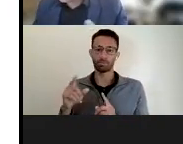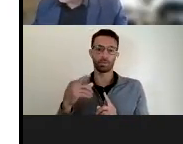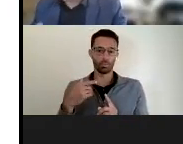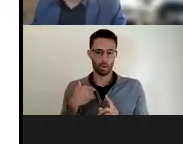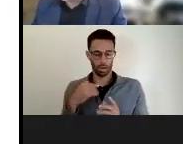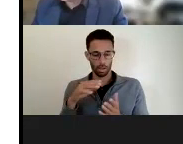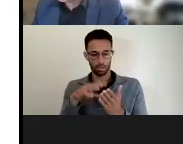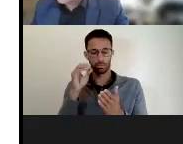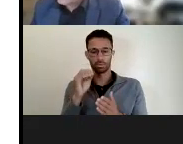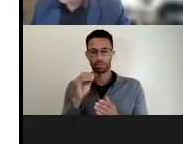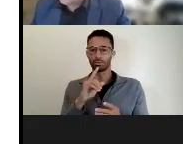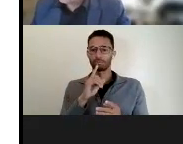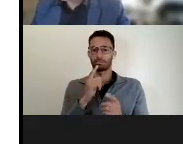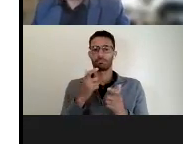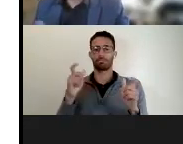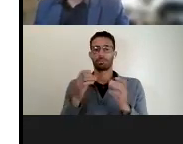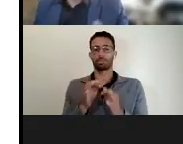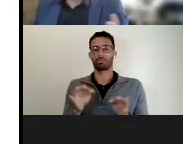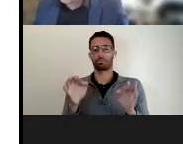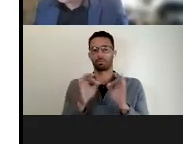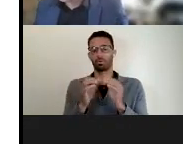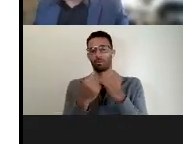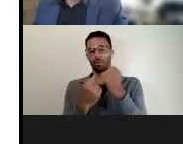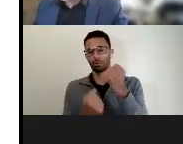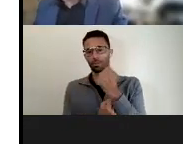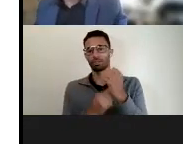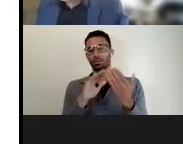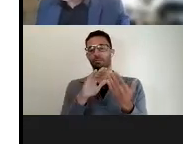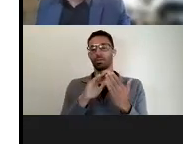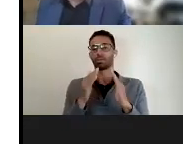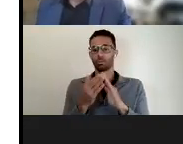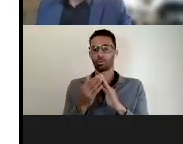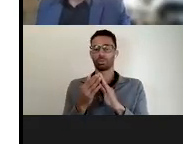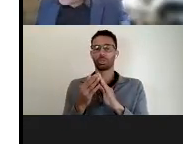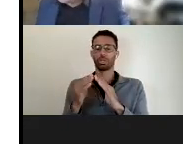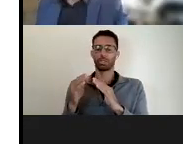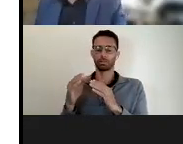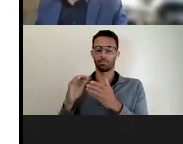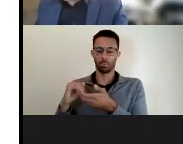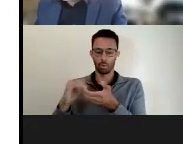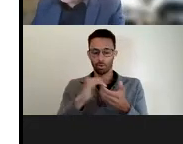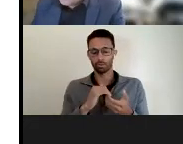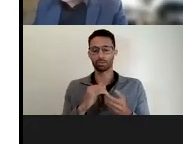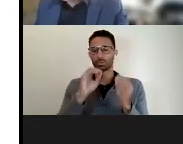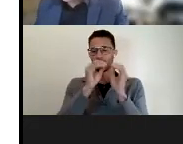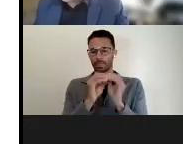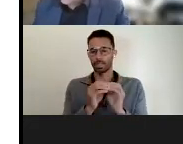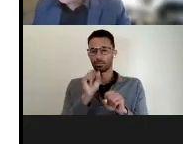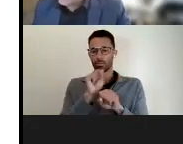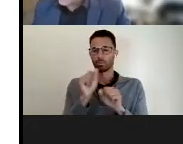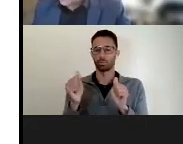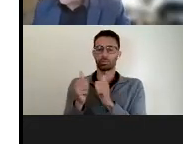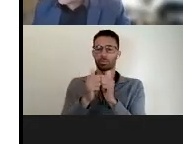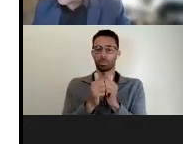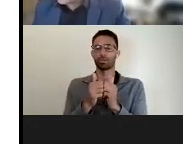the key importance and foundation of community partnerships and data working together to help end